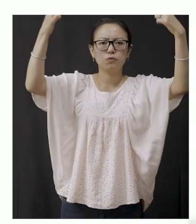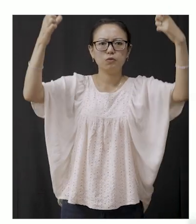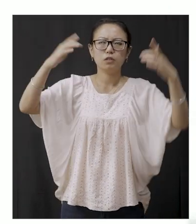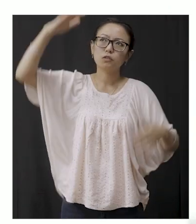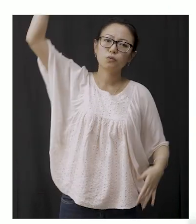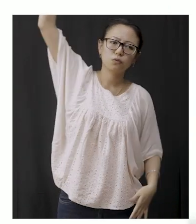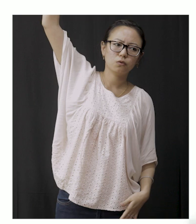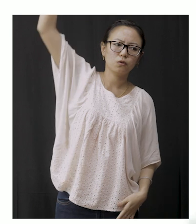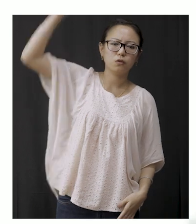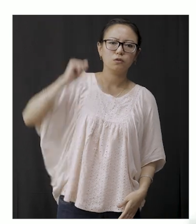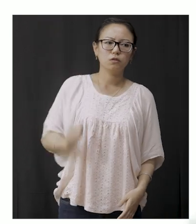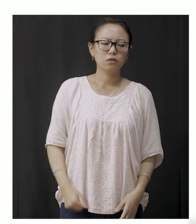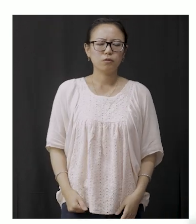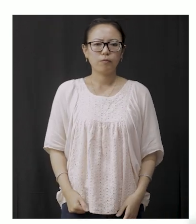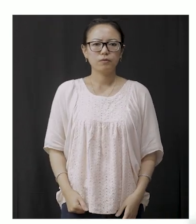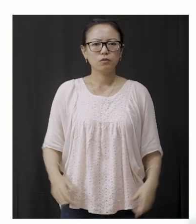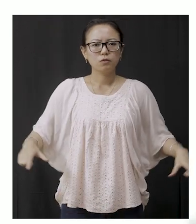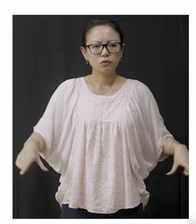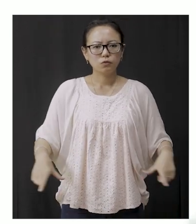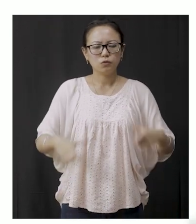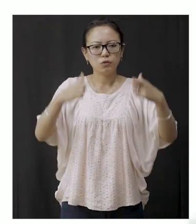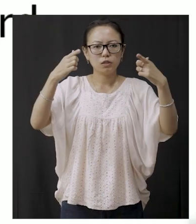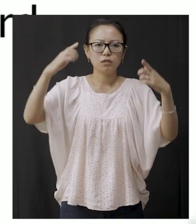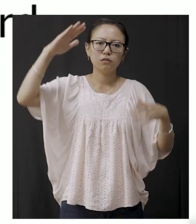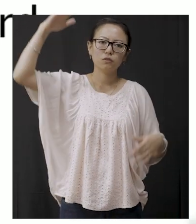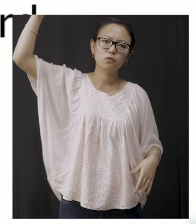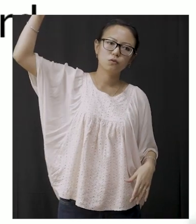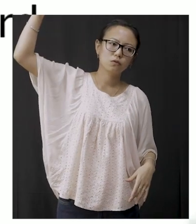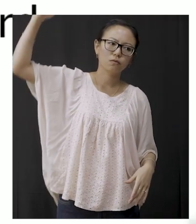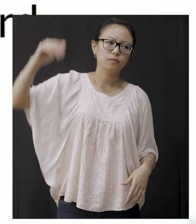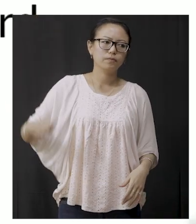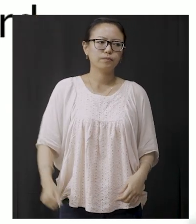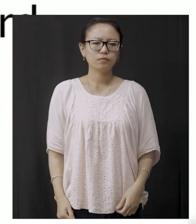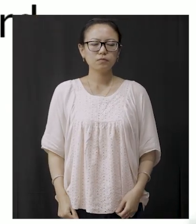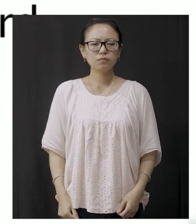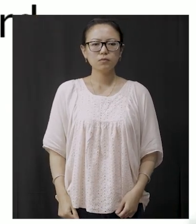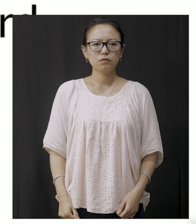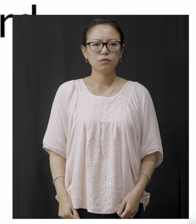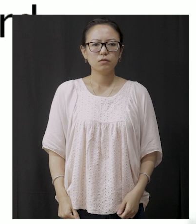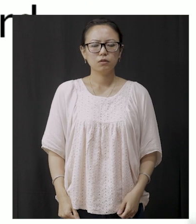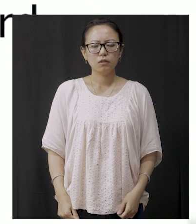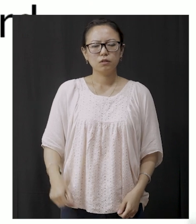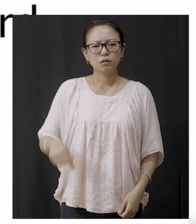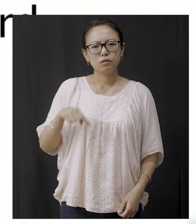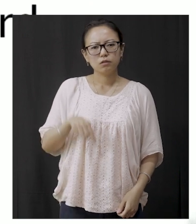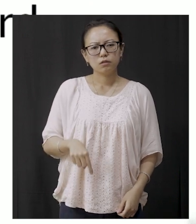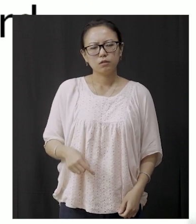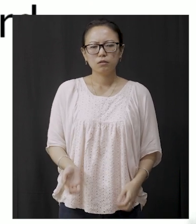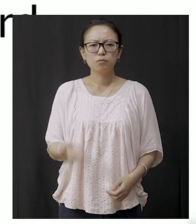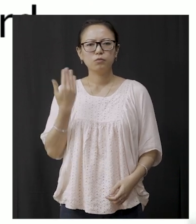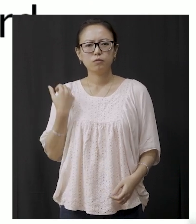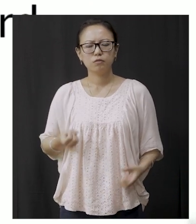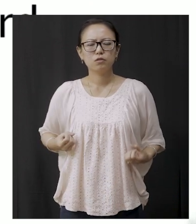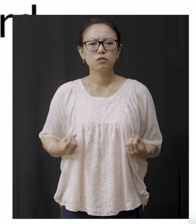will be learning about tall trees. Okay, before we go into the poem, I want